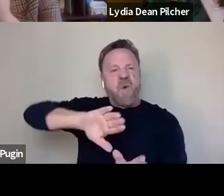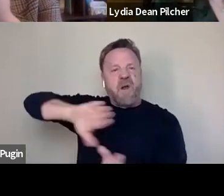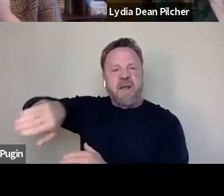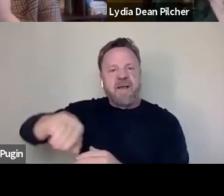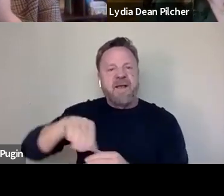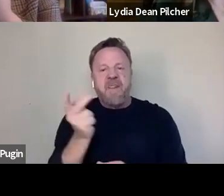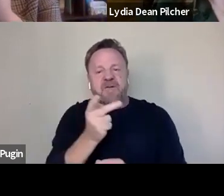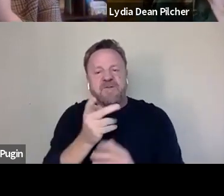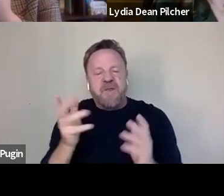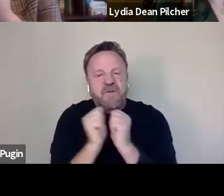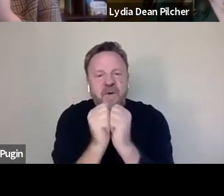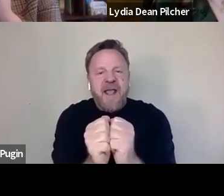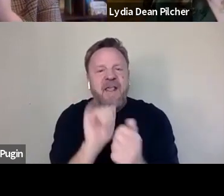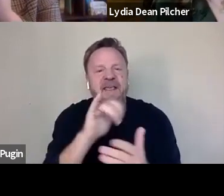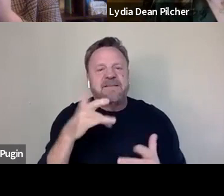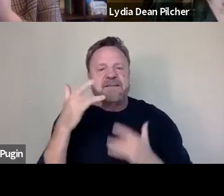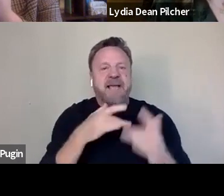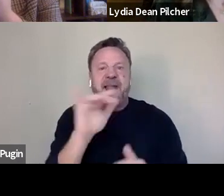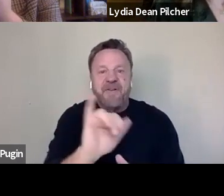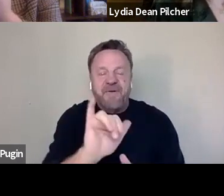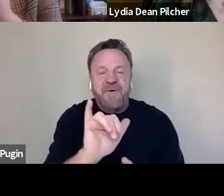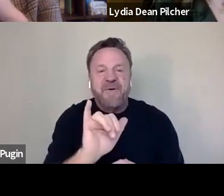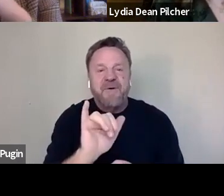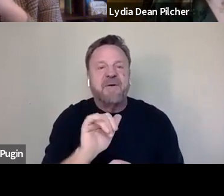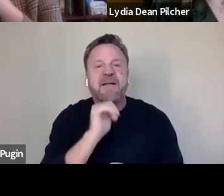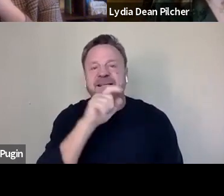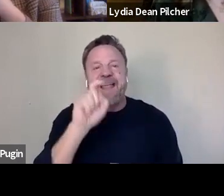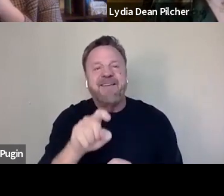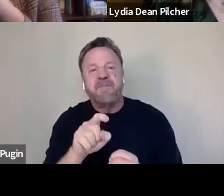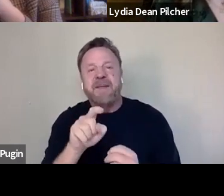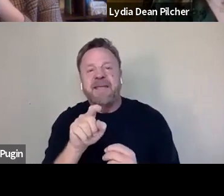that that's exciting too. It doesn't have to be either or.